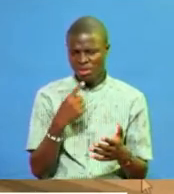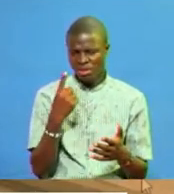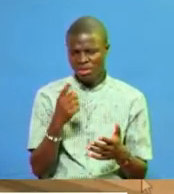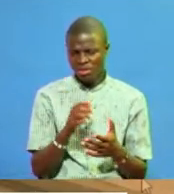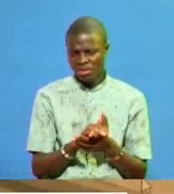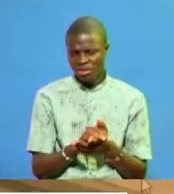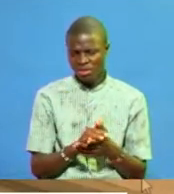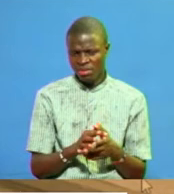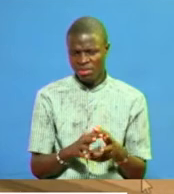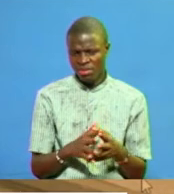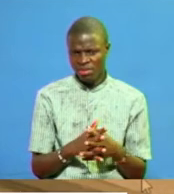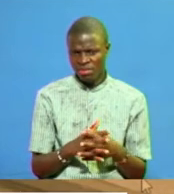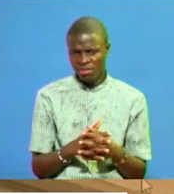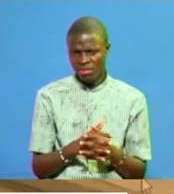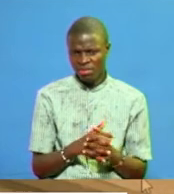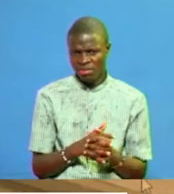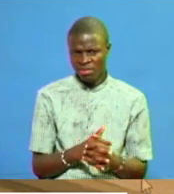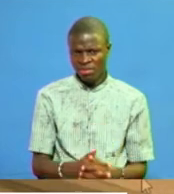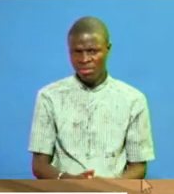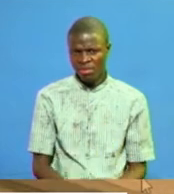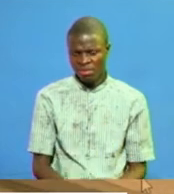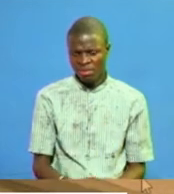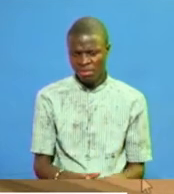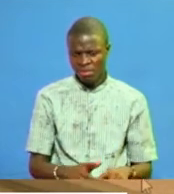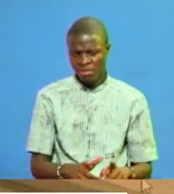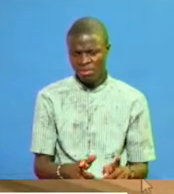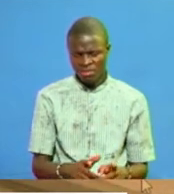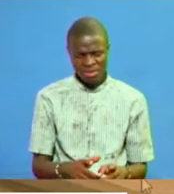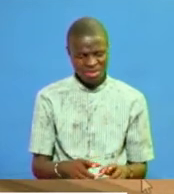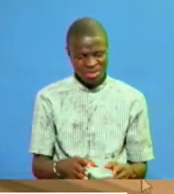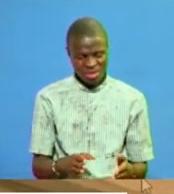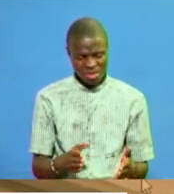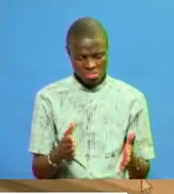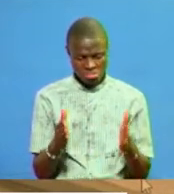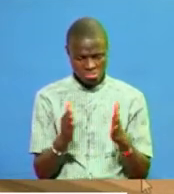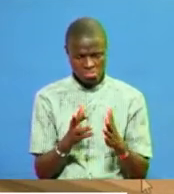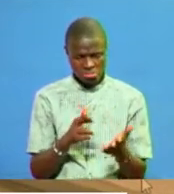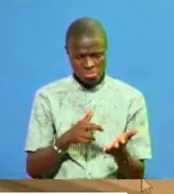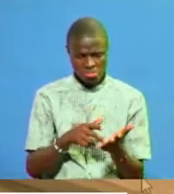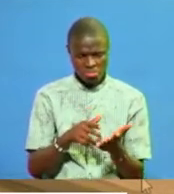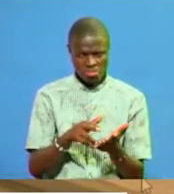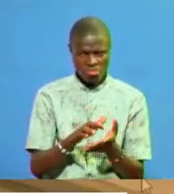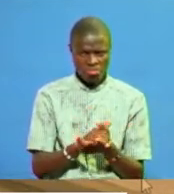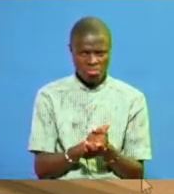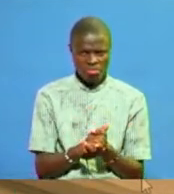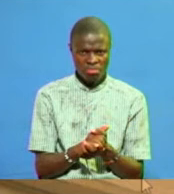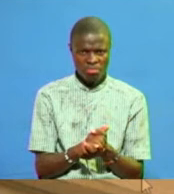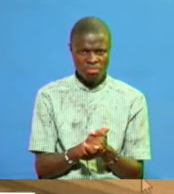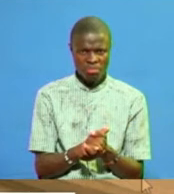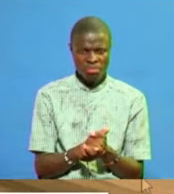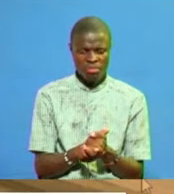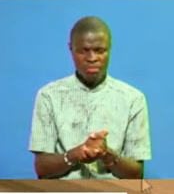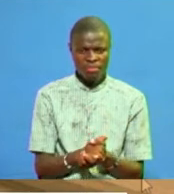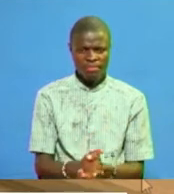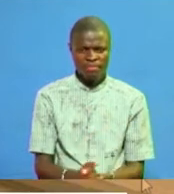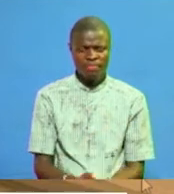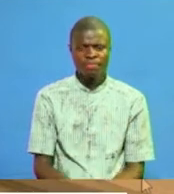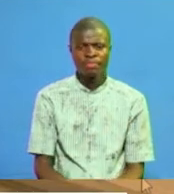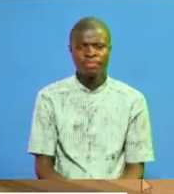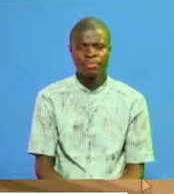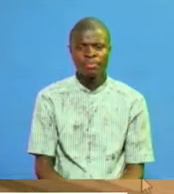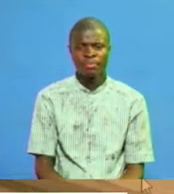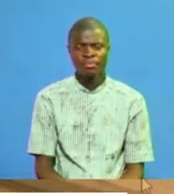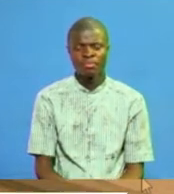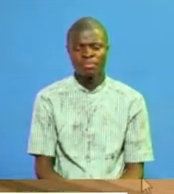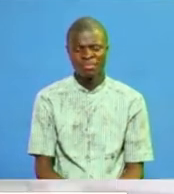very empathy. But on the short run, if you don't know what that means, there's good chance. All